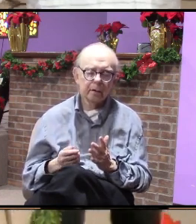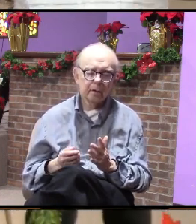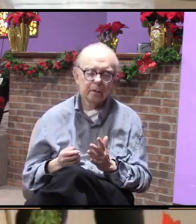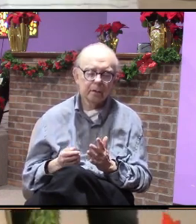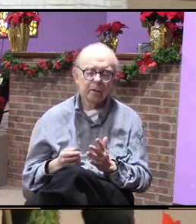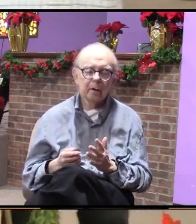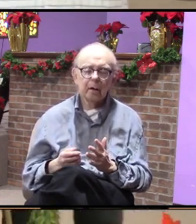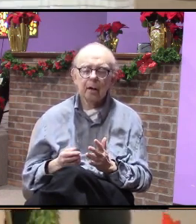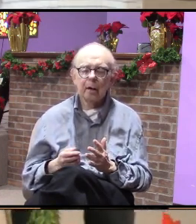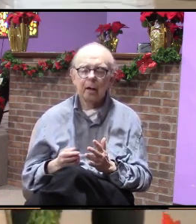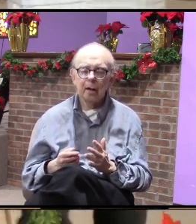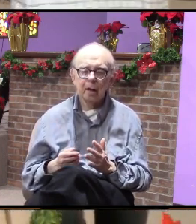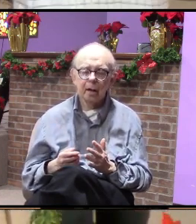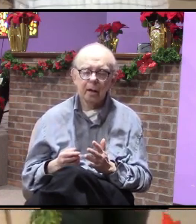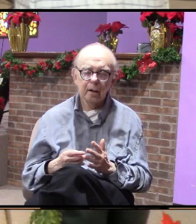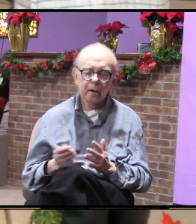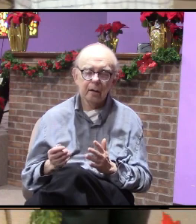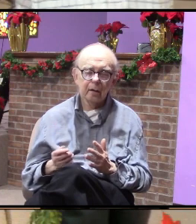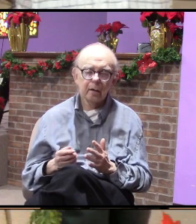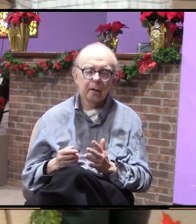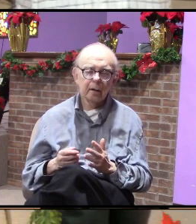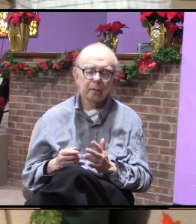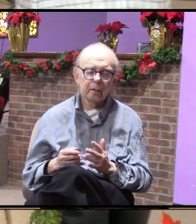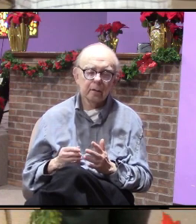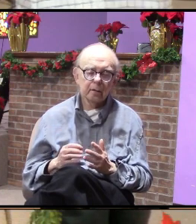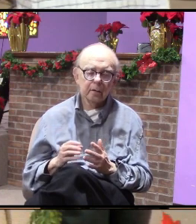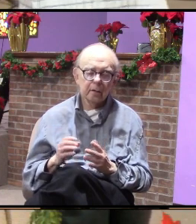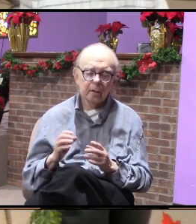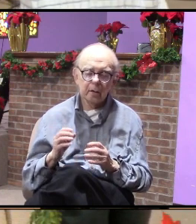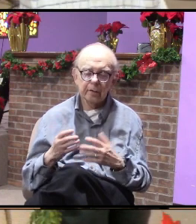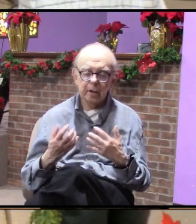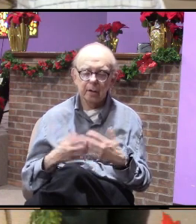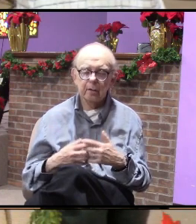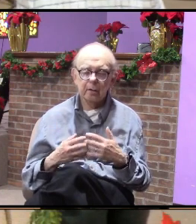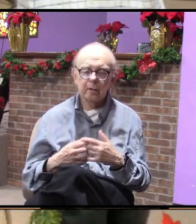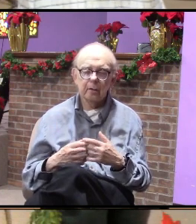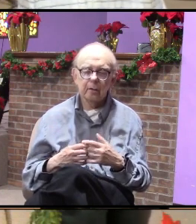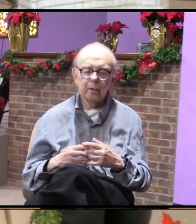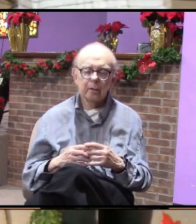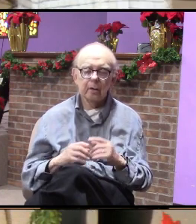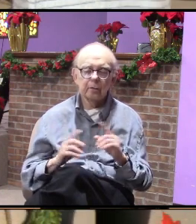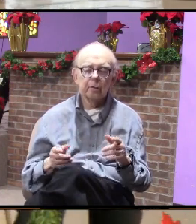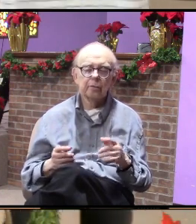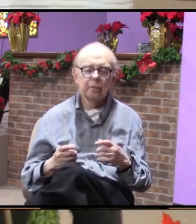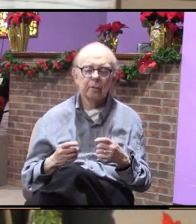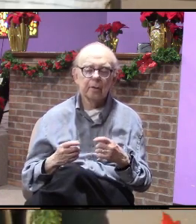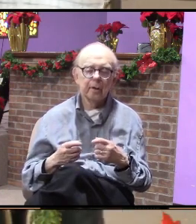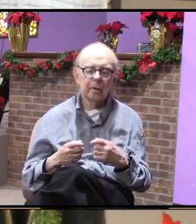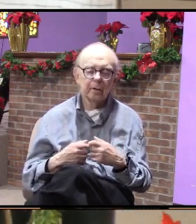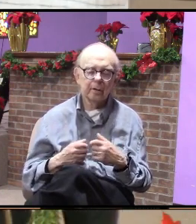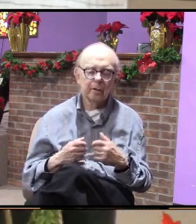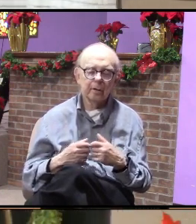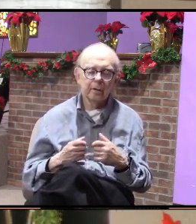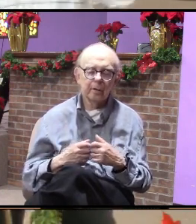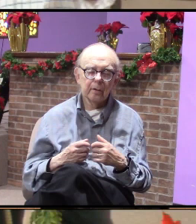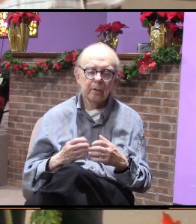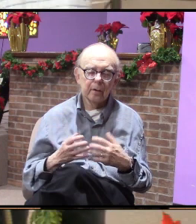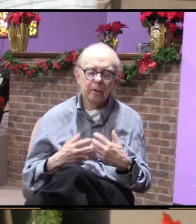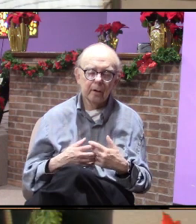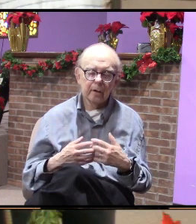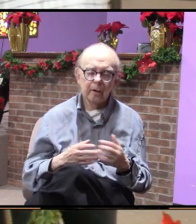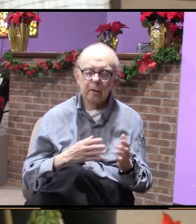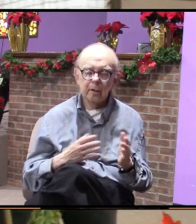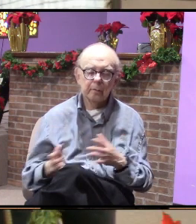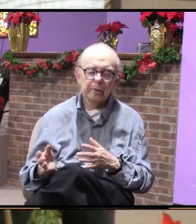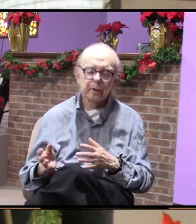I wished. They're going to get rid of all the combustible engines, and everybody's going to go to electric engines, and that's going to bring order